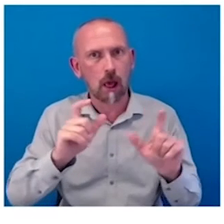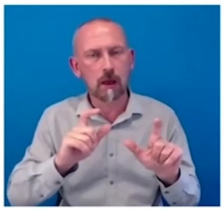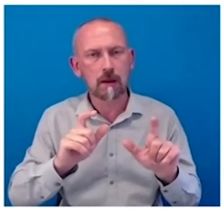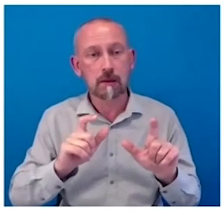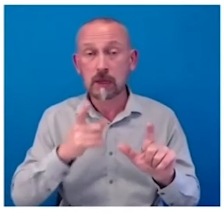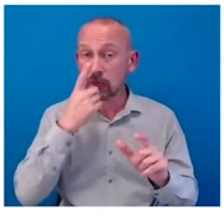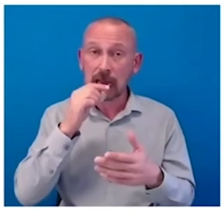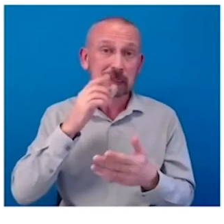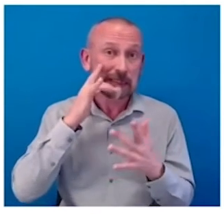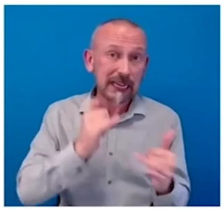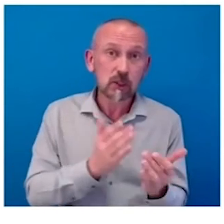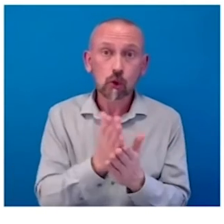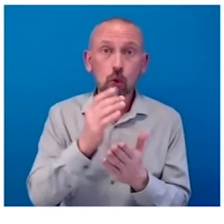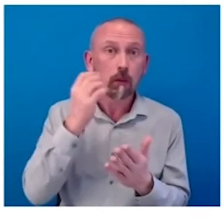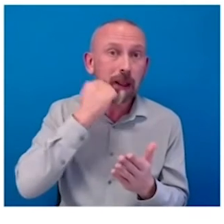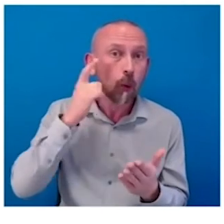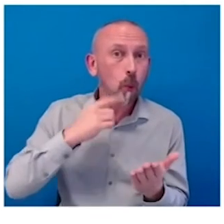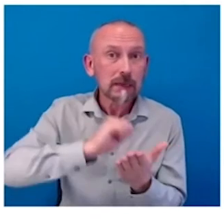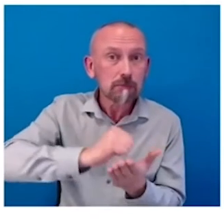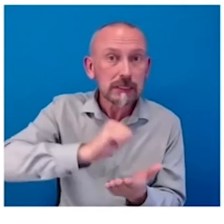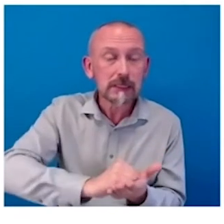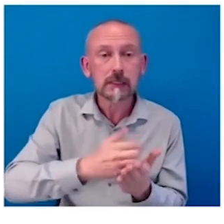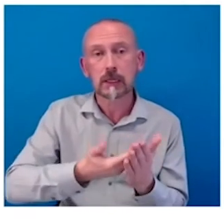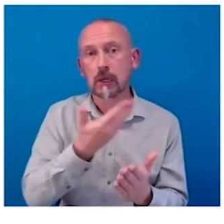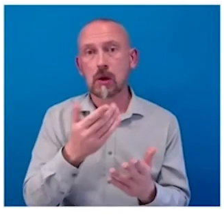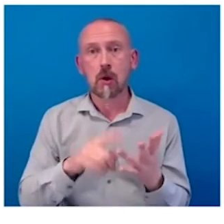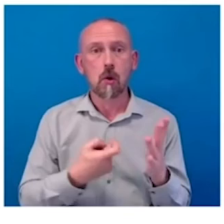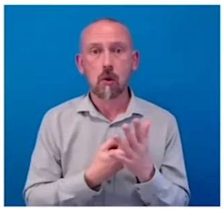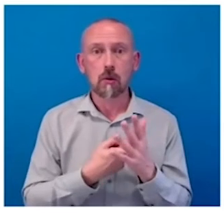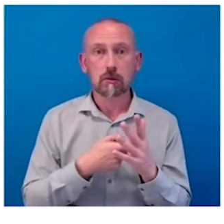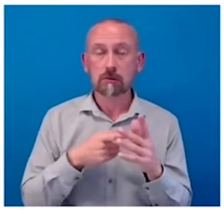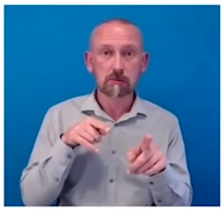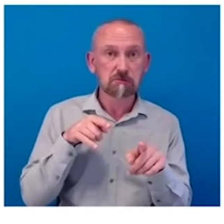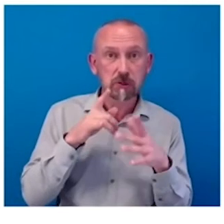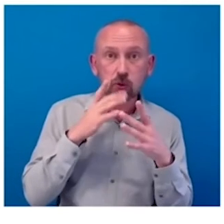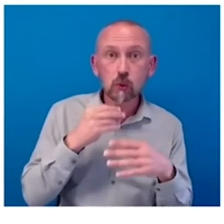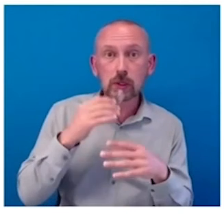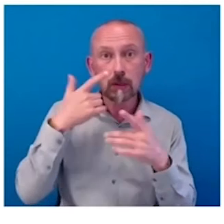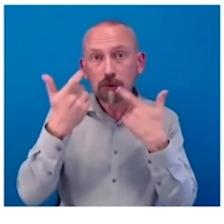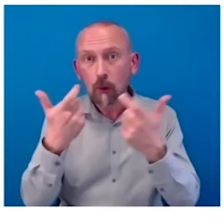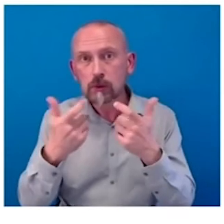or using a browser plugin, for example, to test things in monochrome.